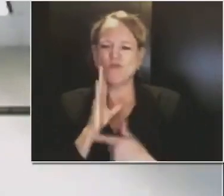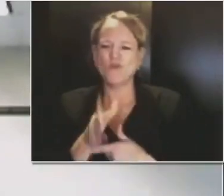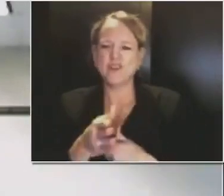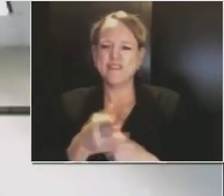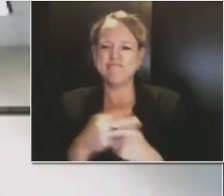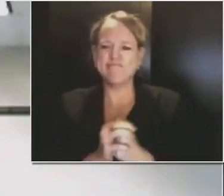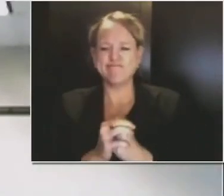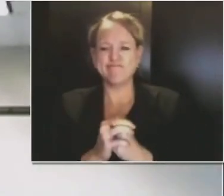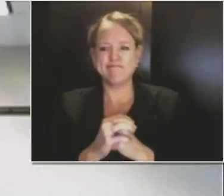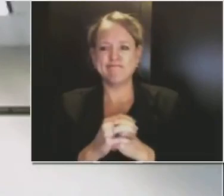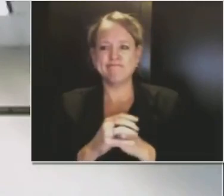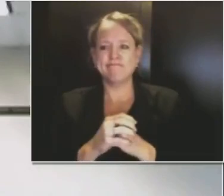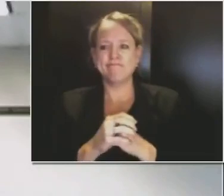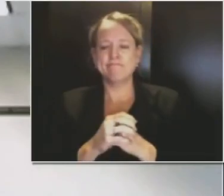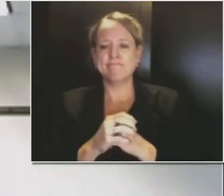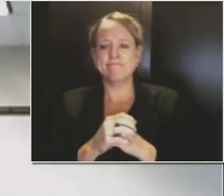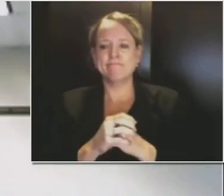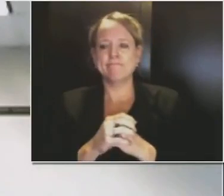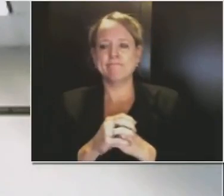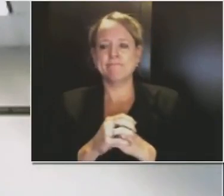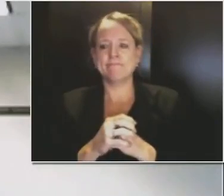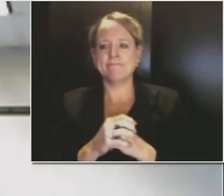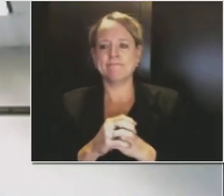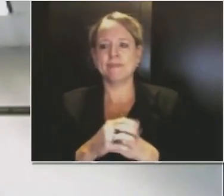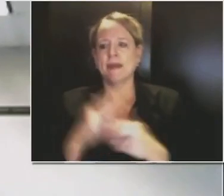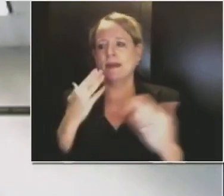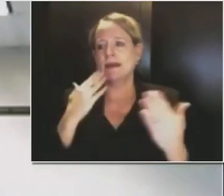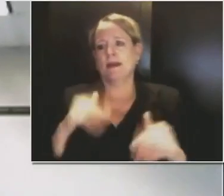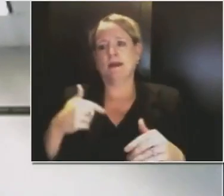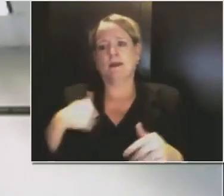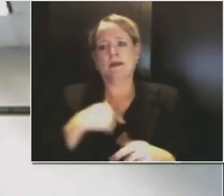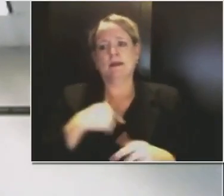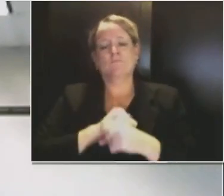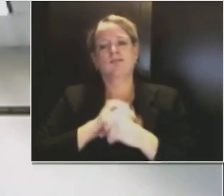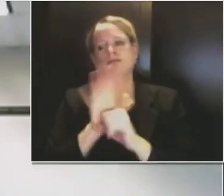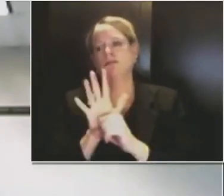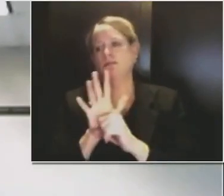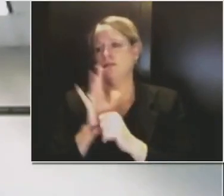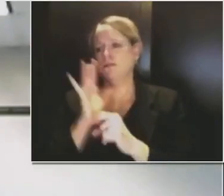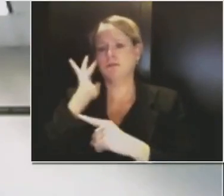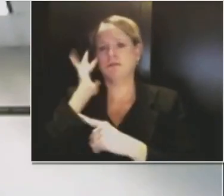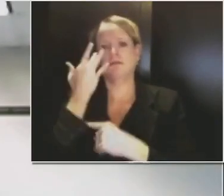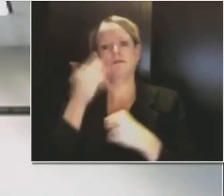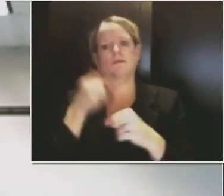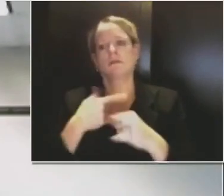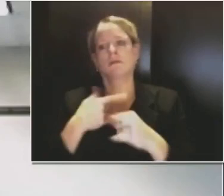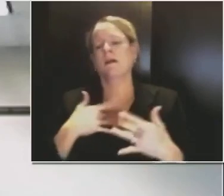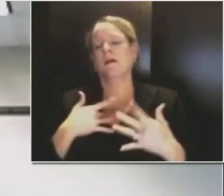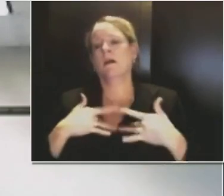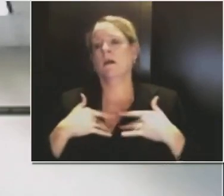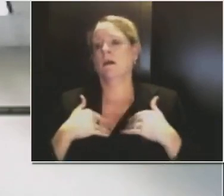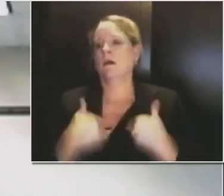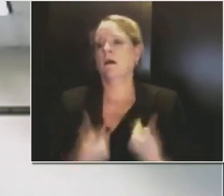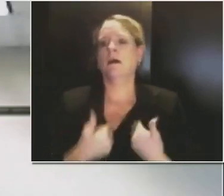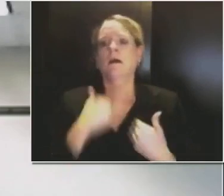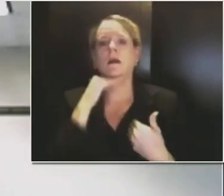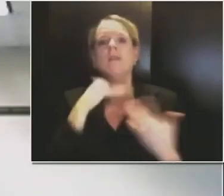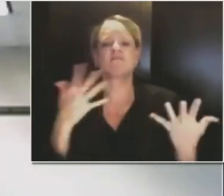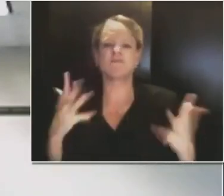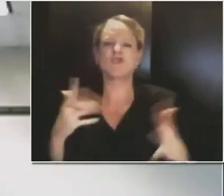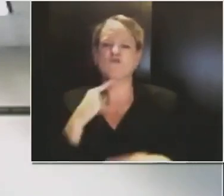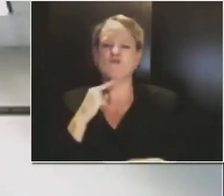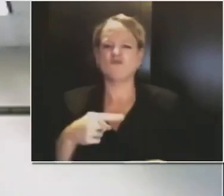we have mask fatigue, we're all sick of it, right? But we have to keep doing